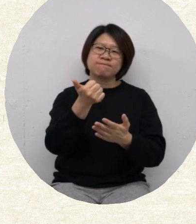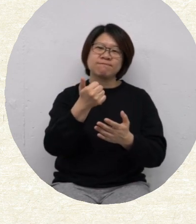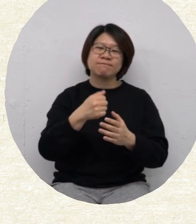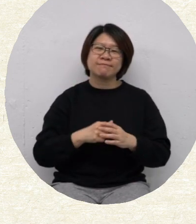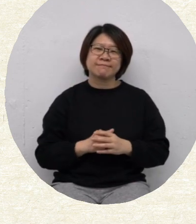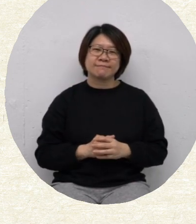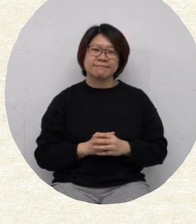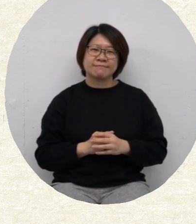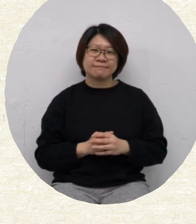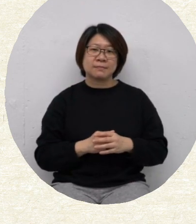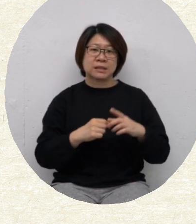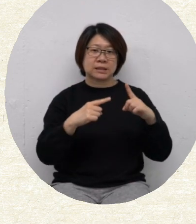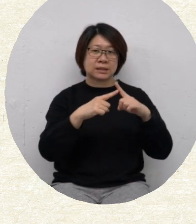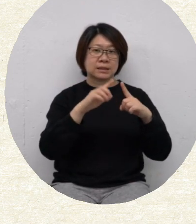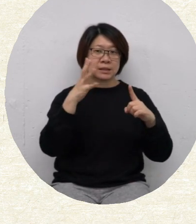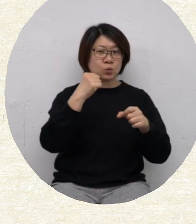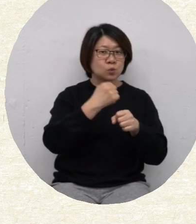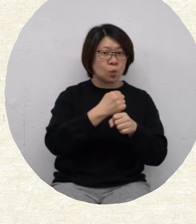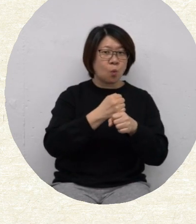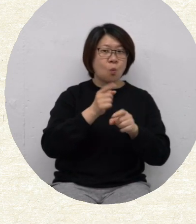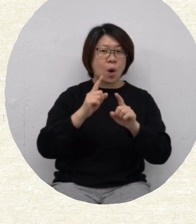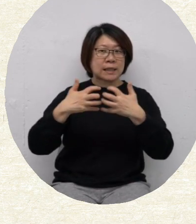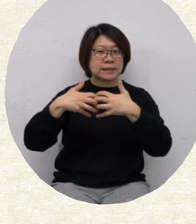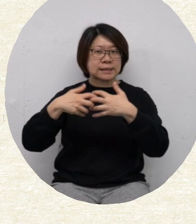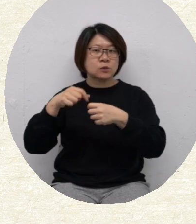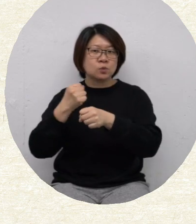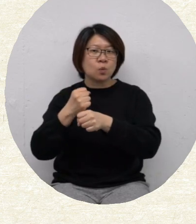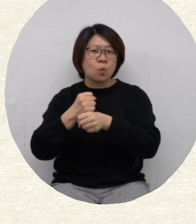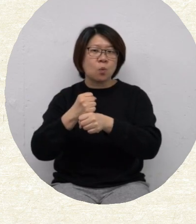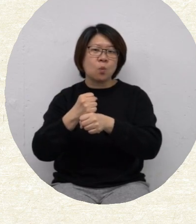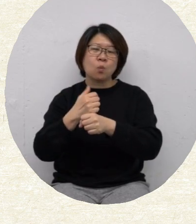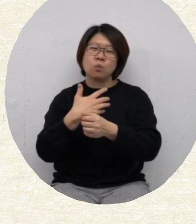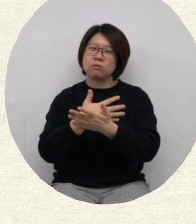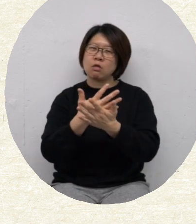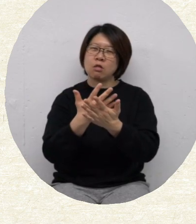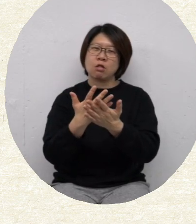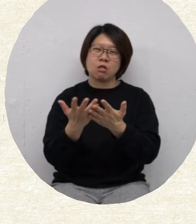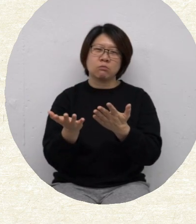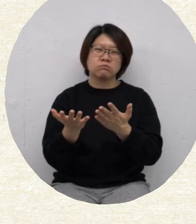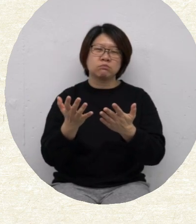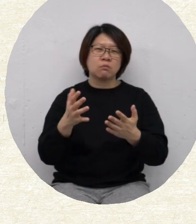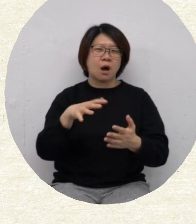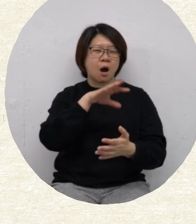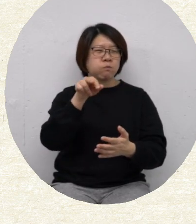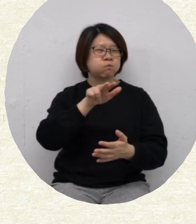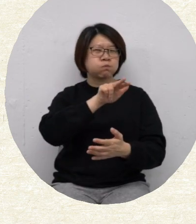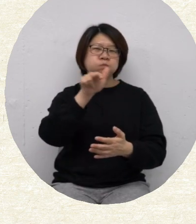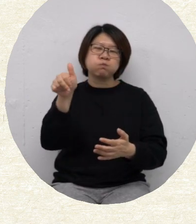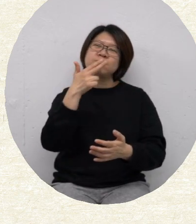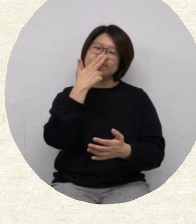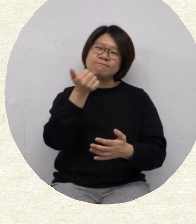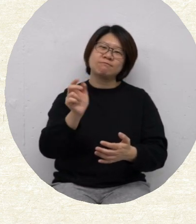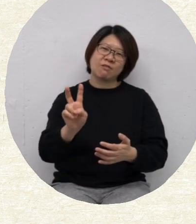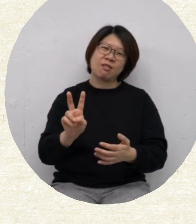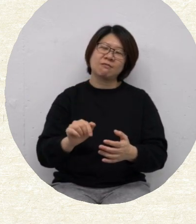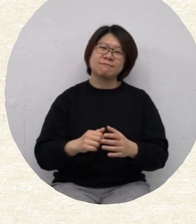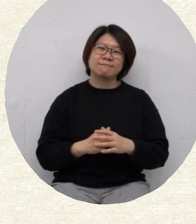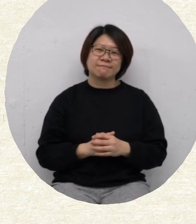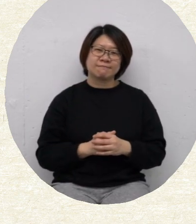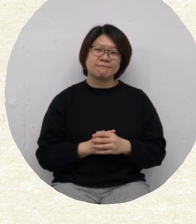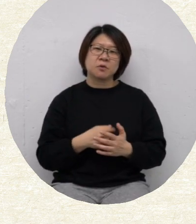man-made spaces and objects, both handmade and commercially mass-produced, that we surround ourselves